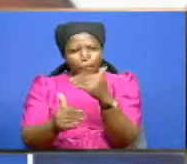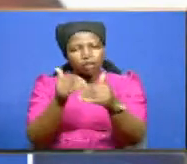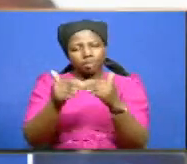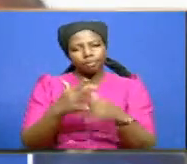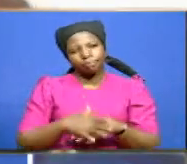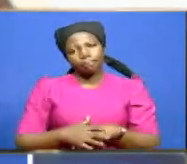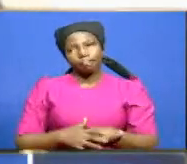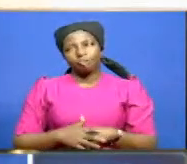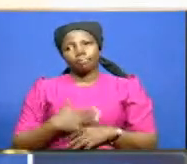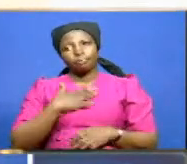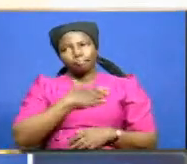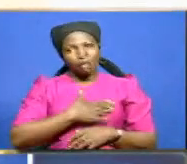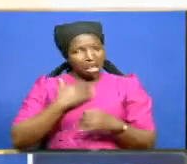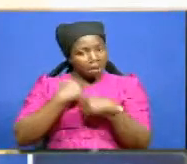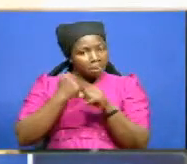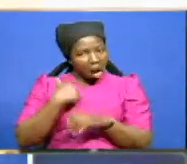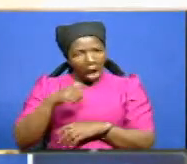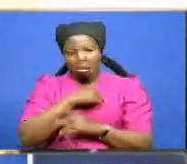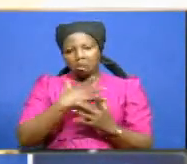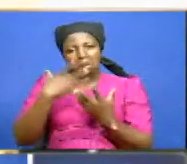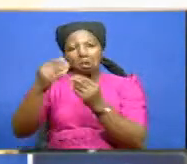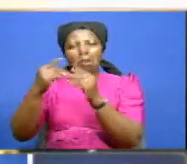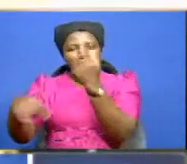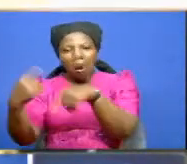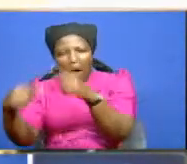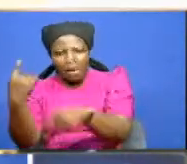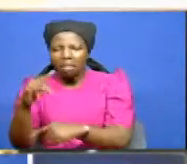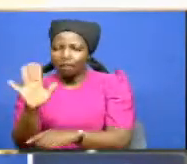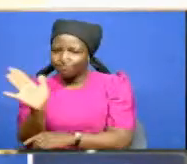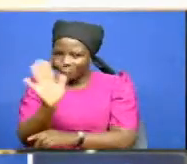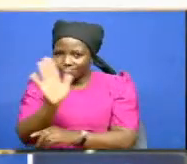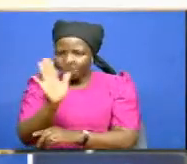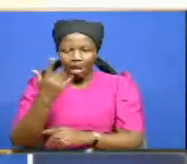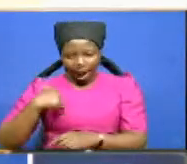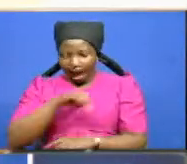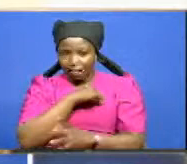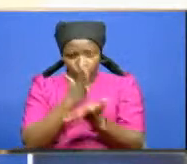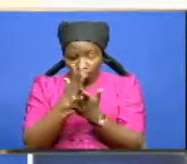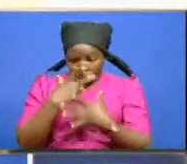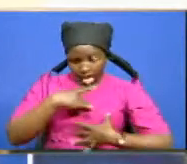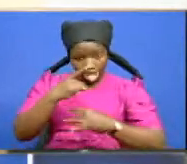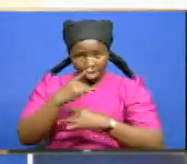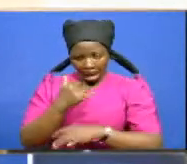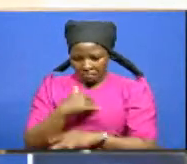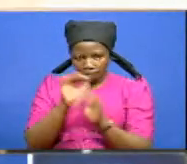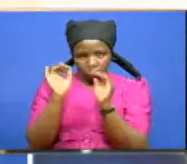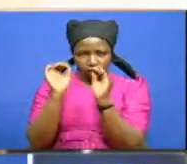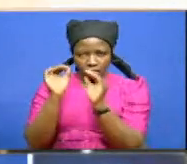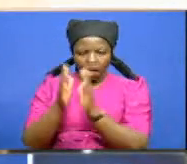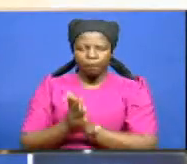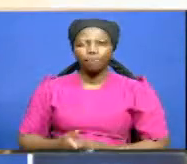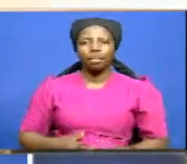a contest or to a competition. We are not interested. We are